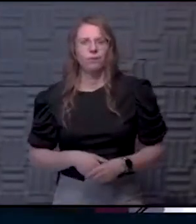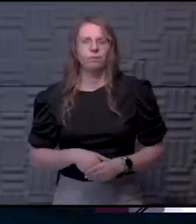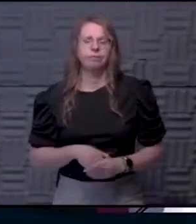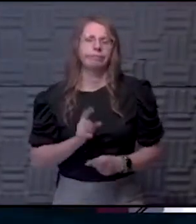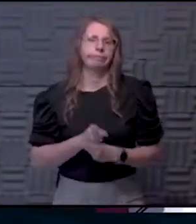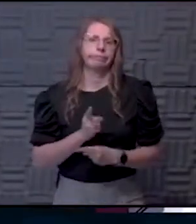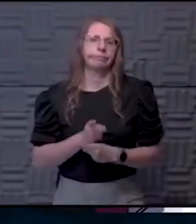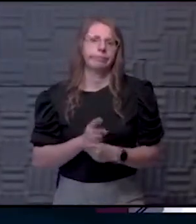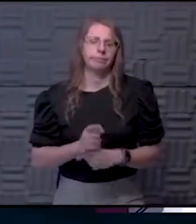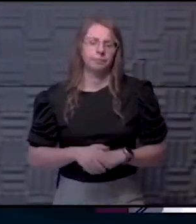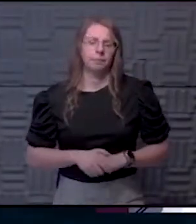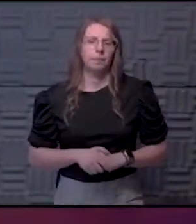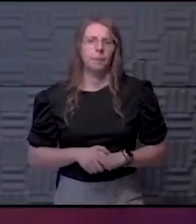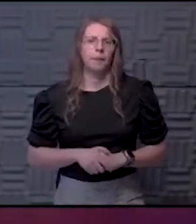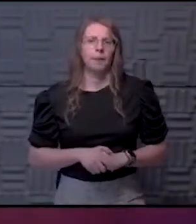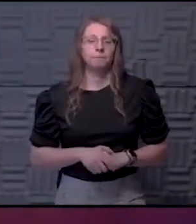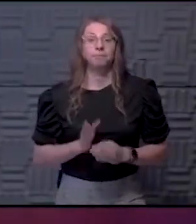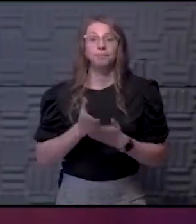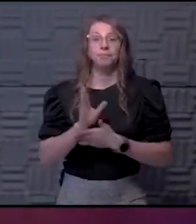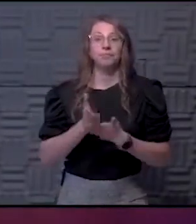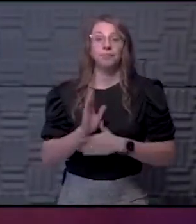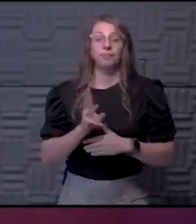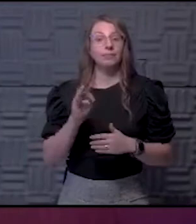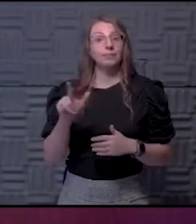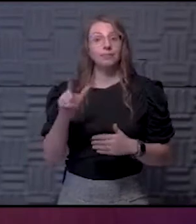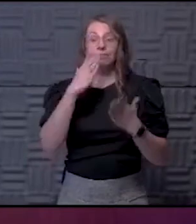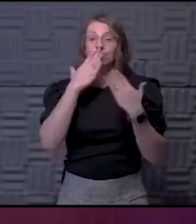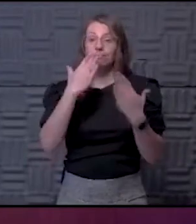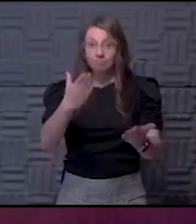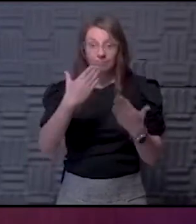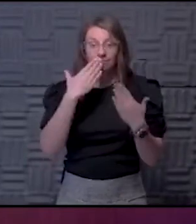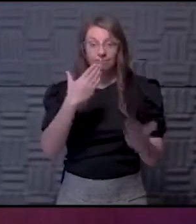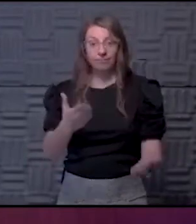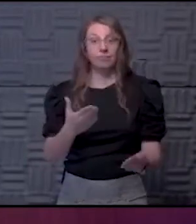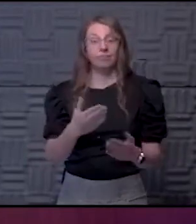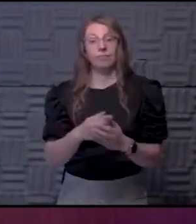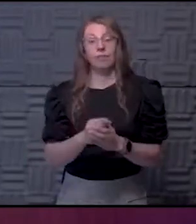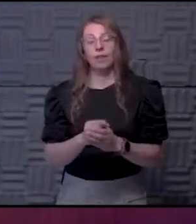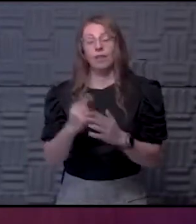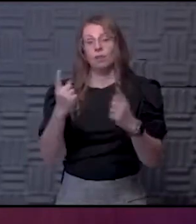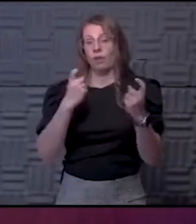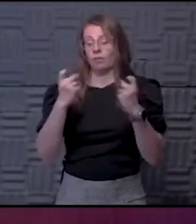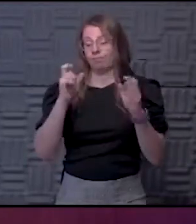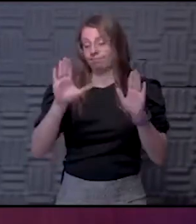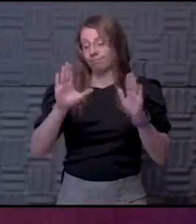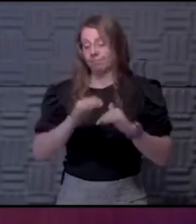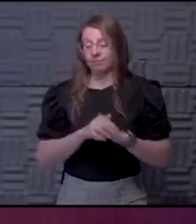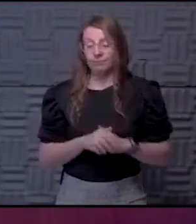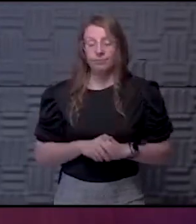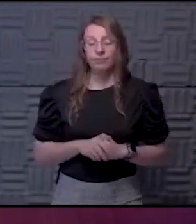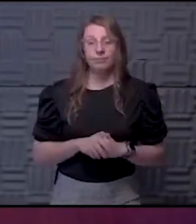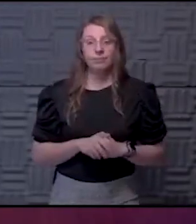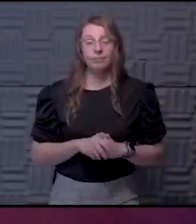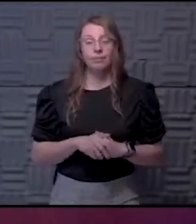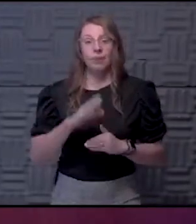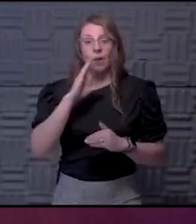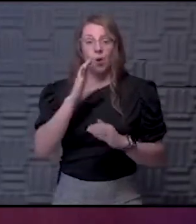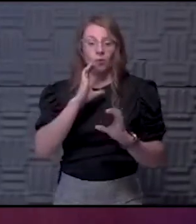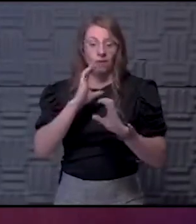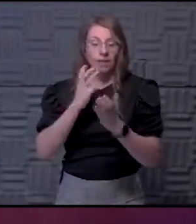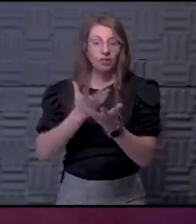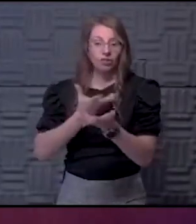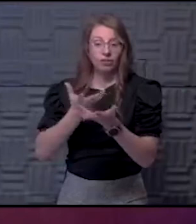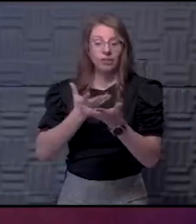Absolutely. All right. Well, thank you all for such great questions today. And I know there are conversations